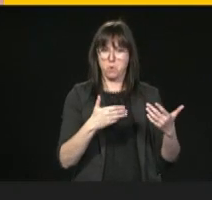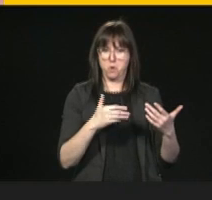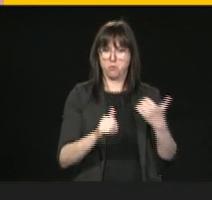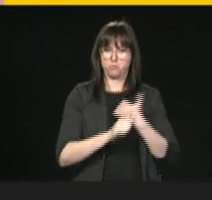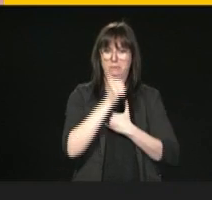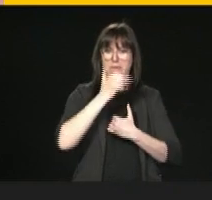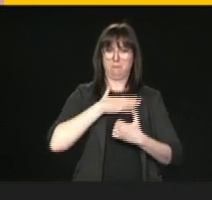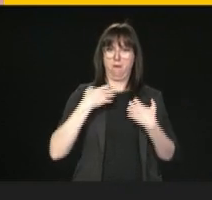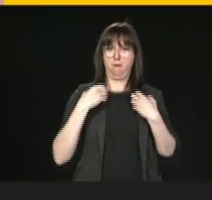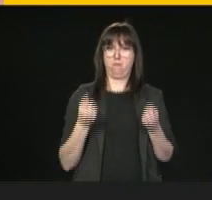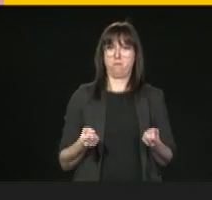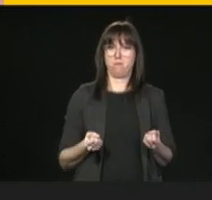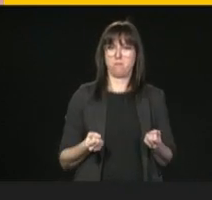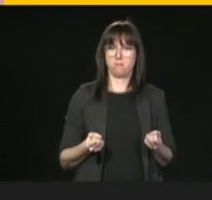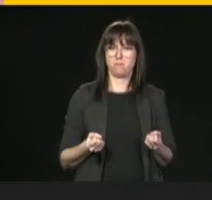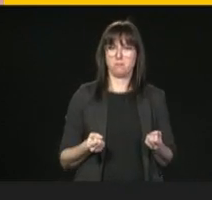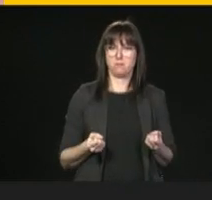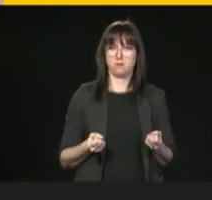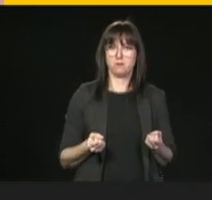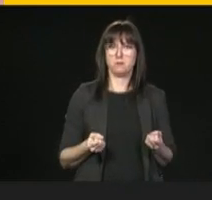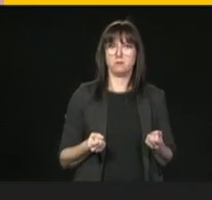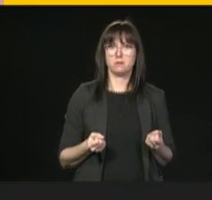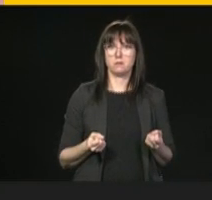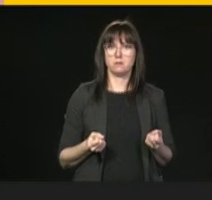And like any responsible employer,